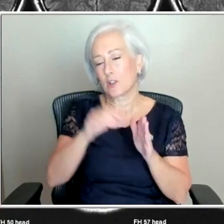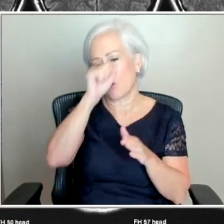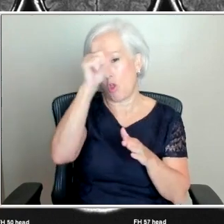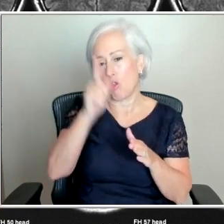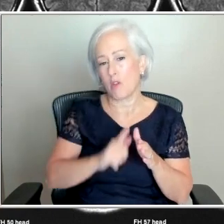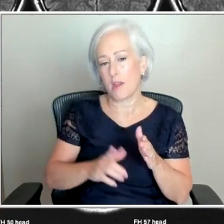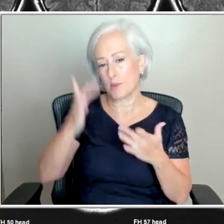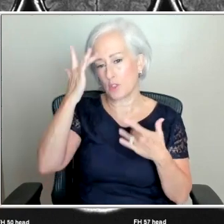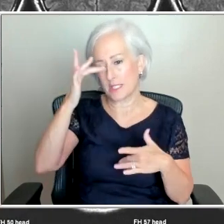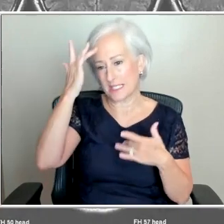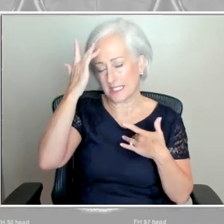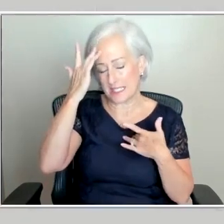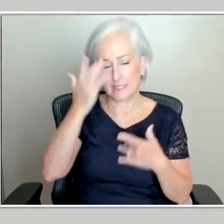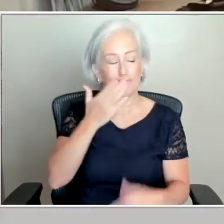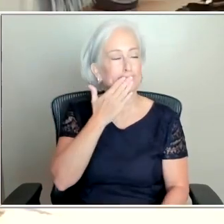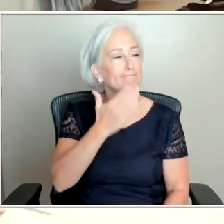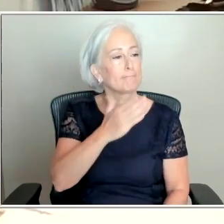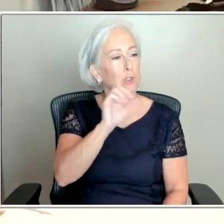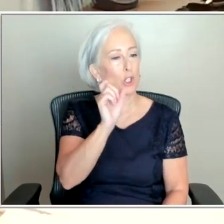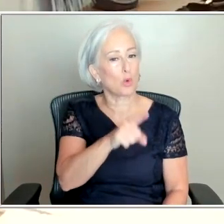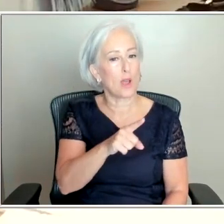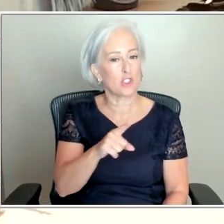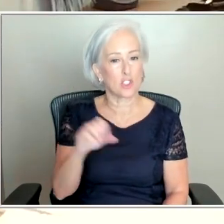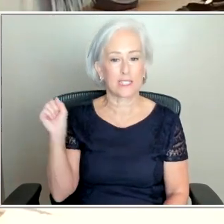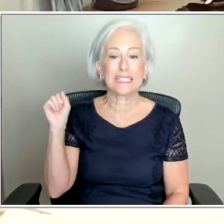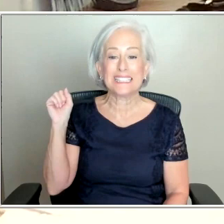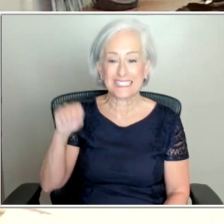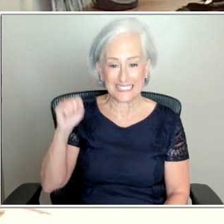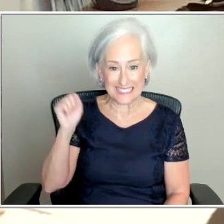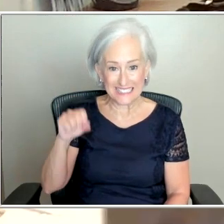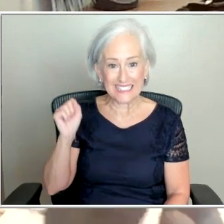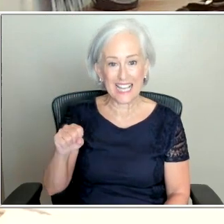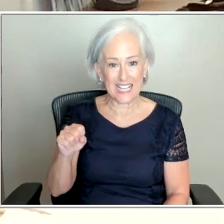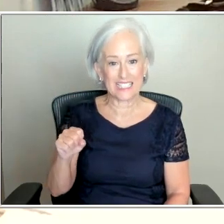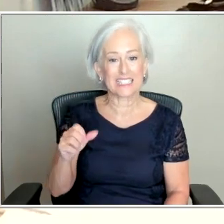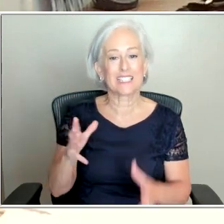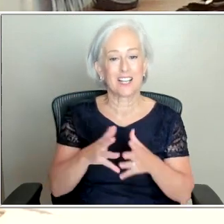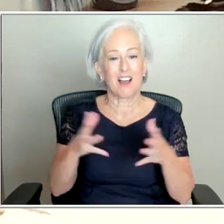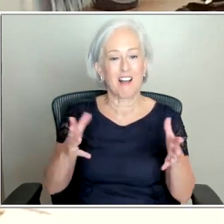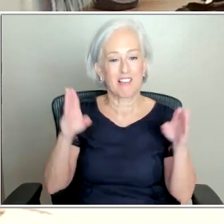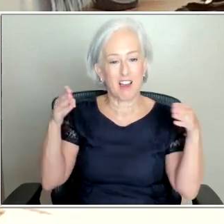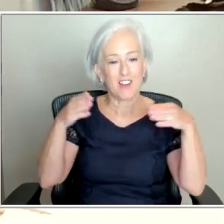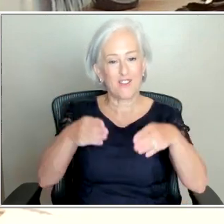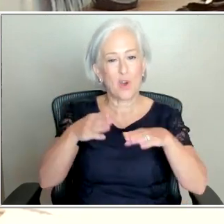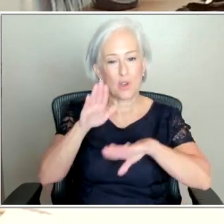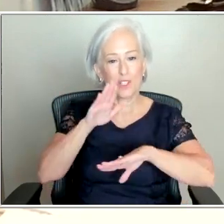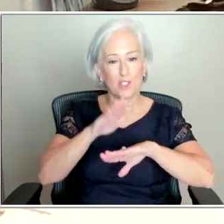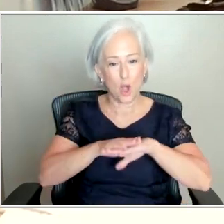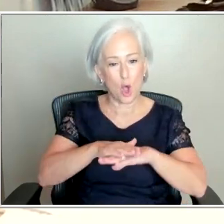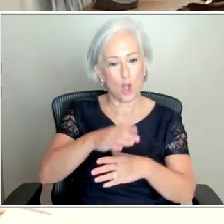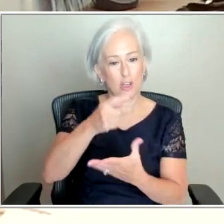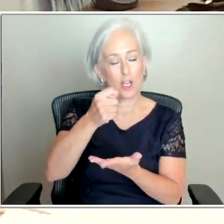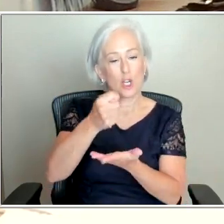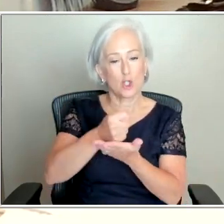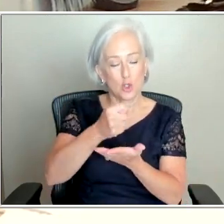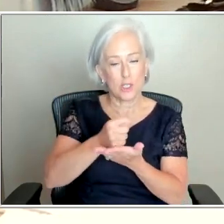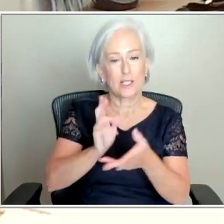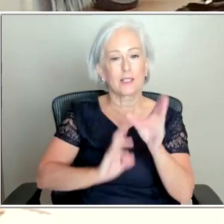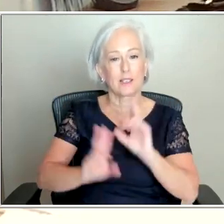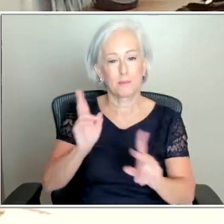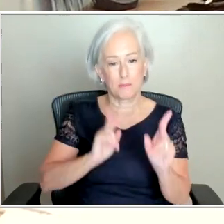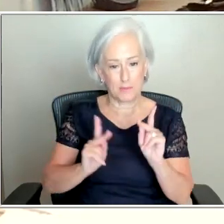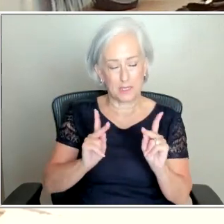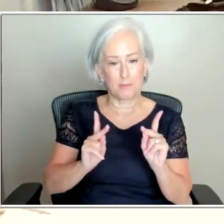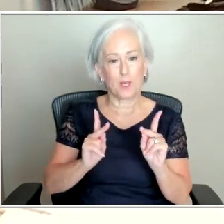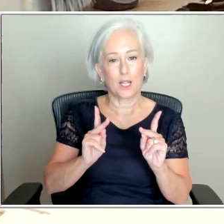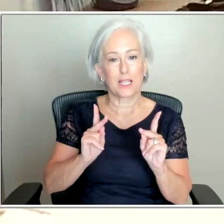Yeah, that's a great question, and the answer is yes. There's a lot of focus on treating people in